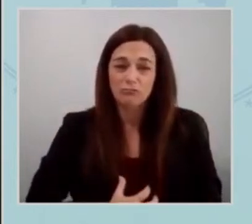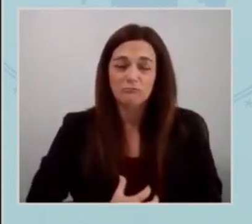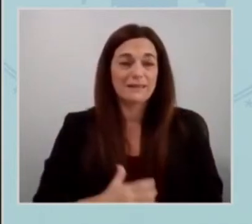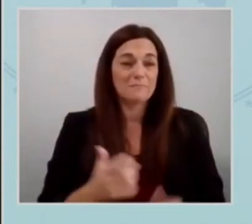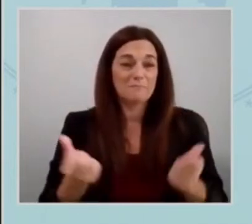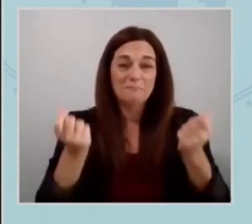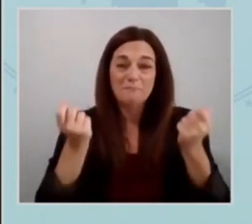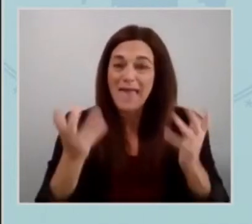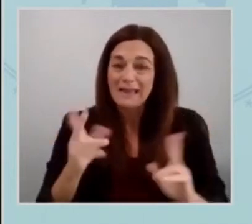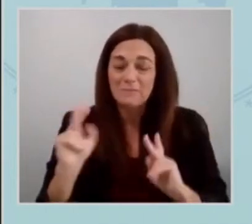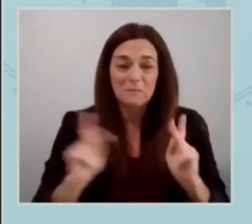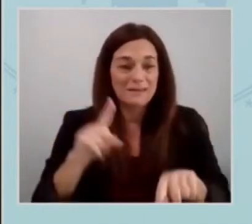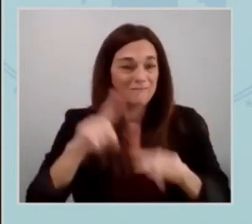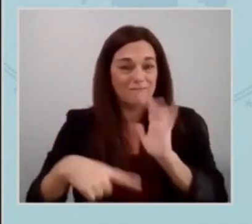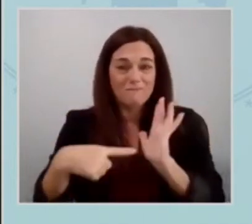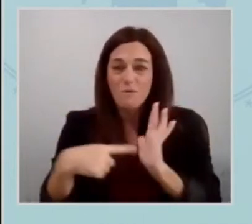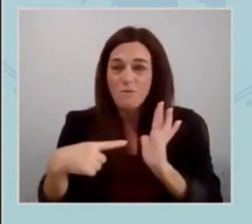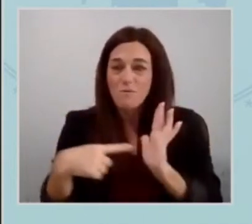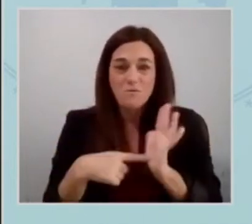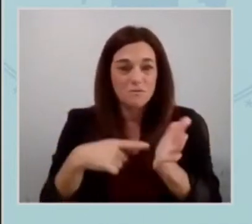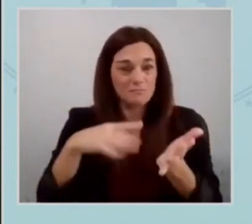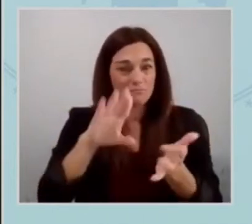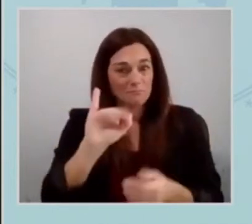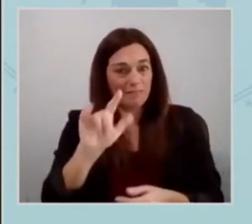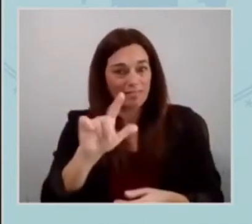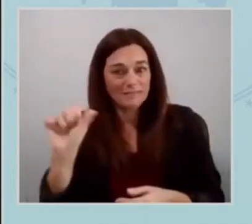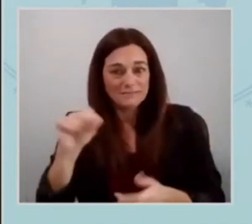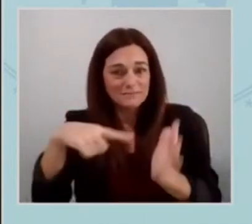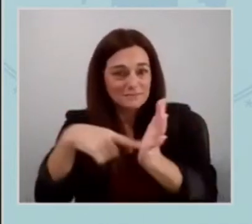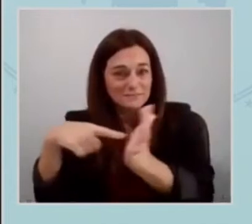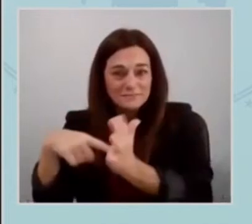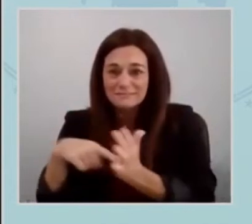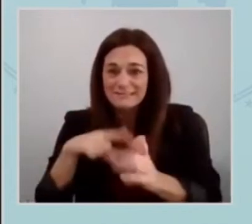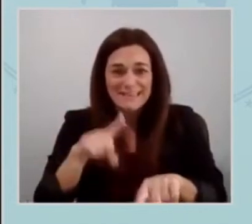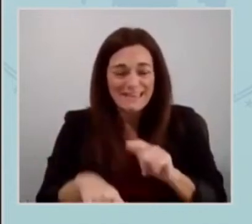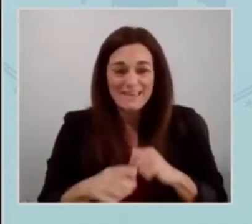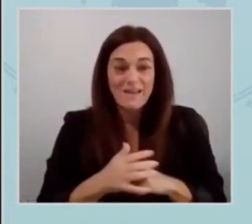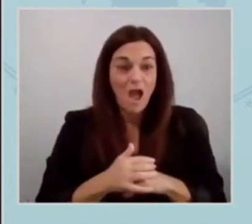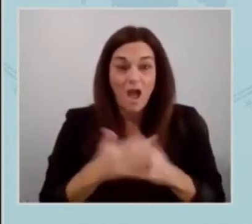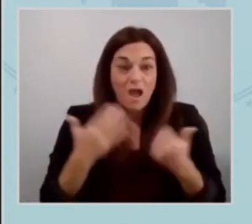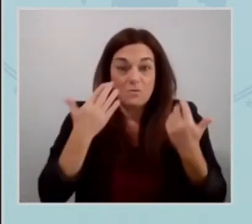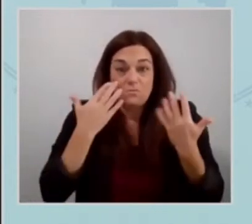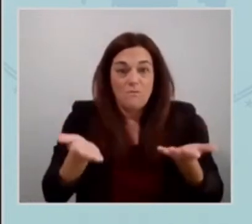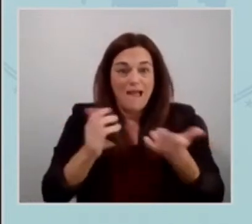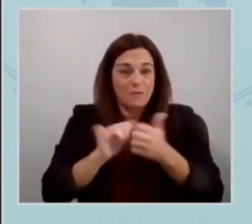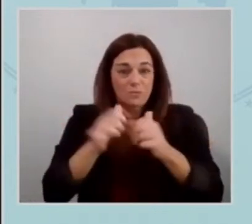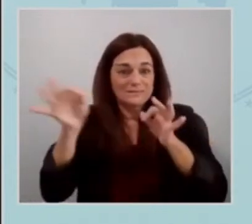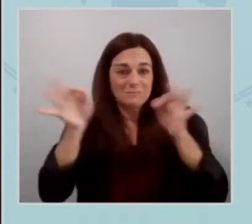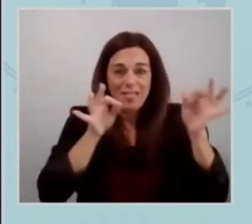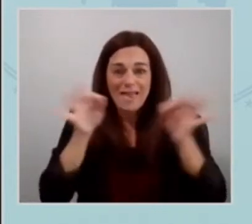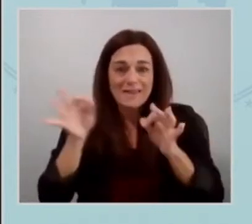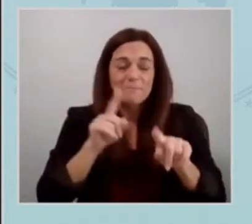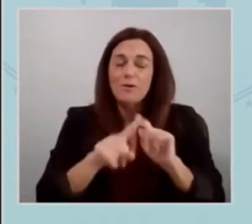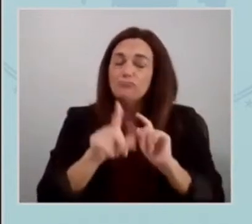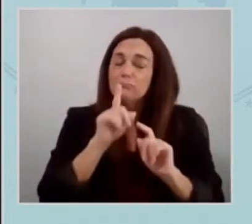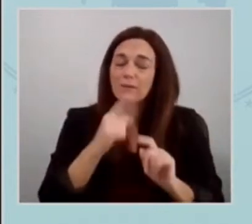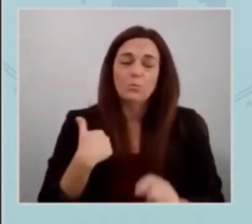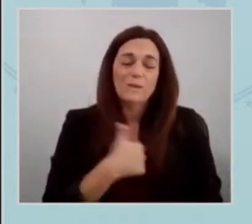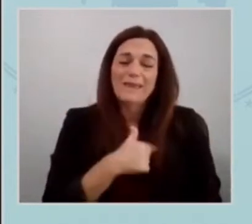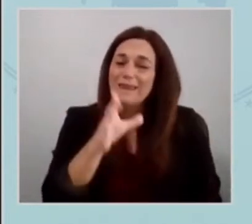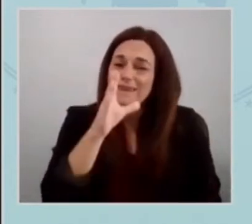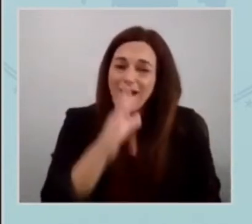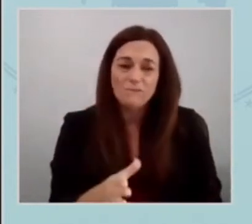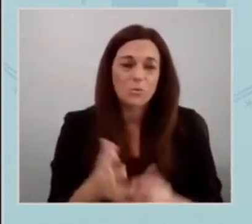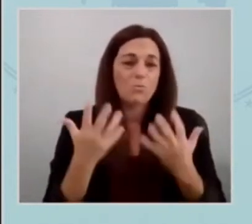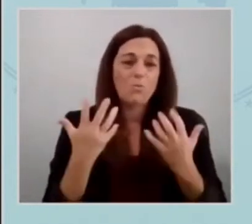of people are going hungry. A lot of people can't afford to pay their bills. It's